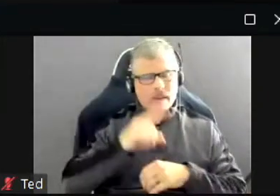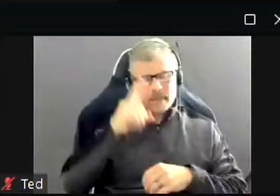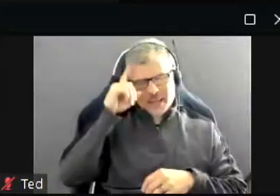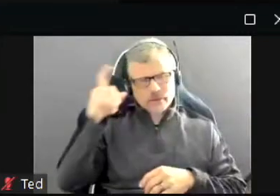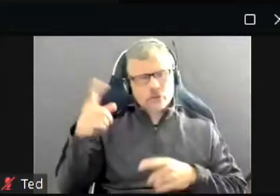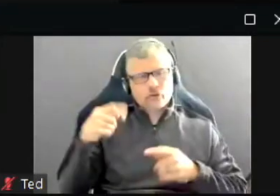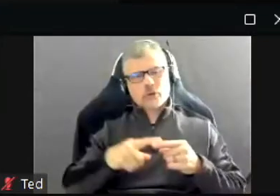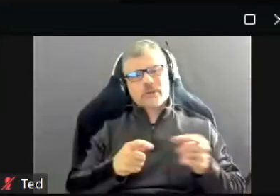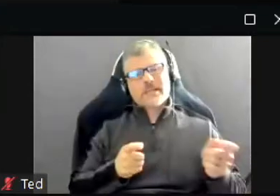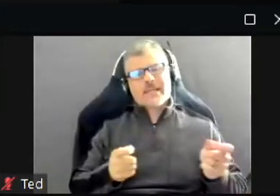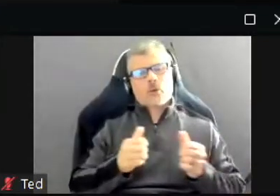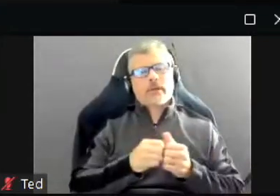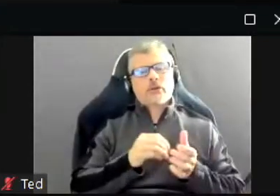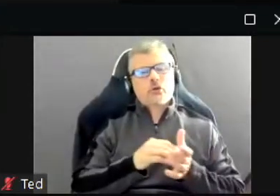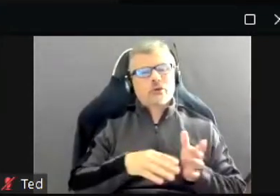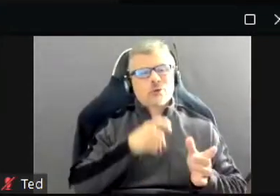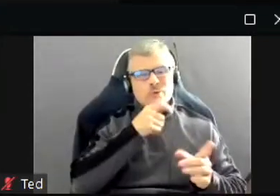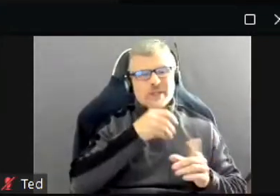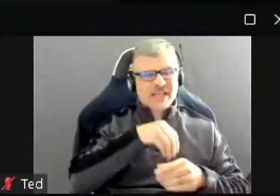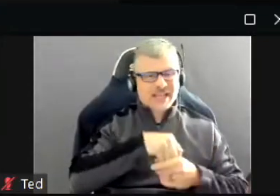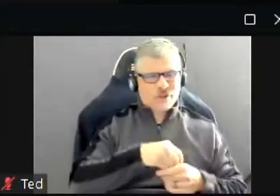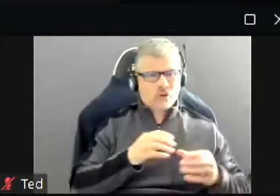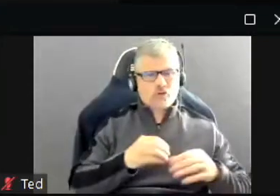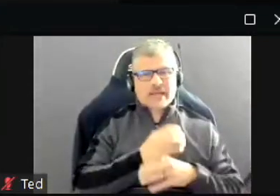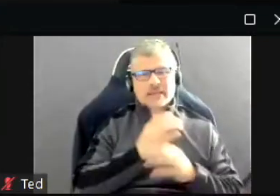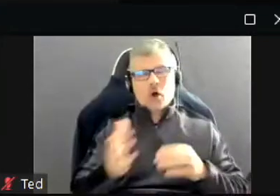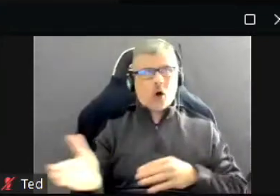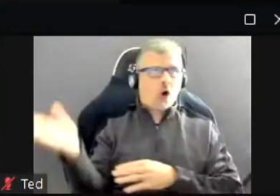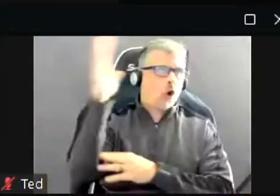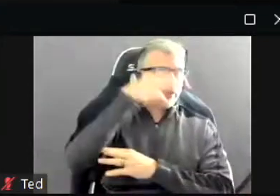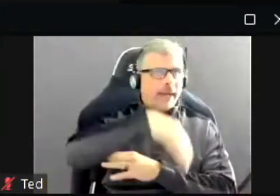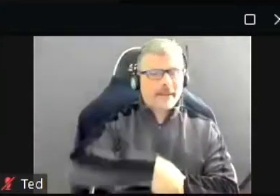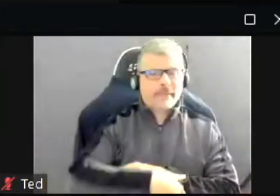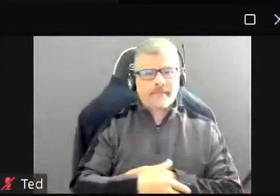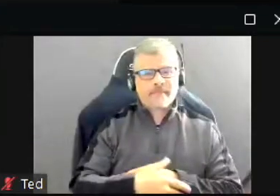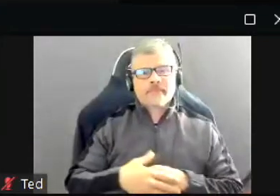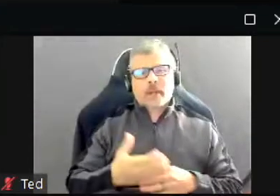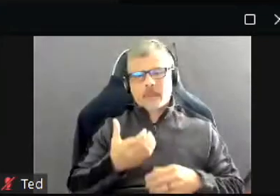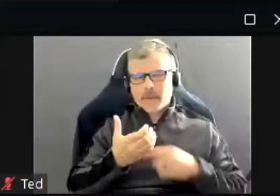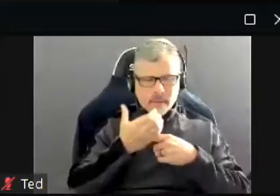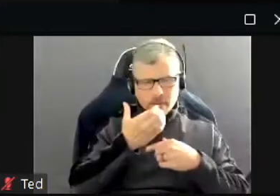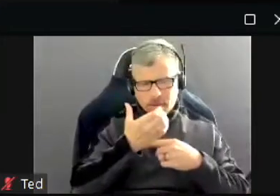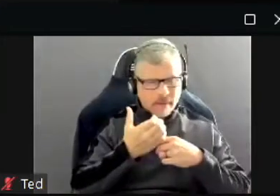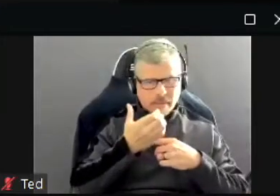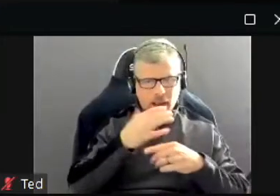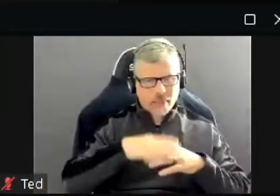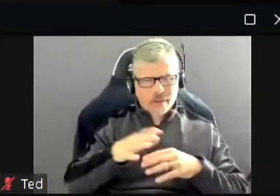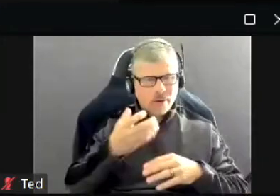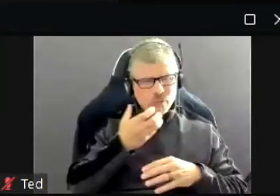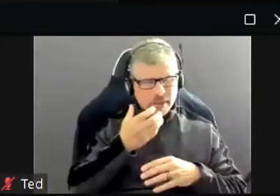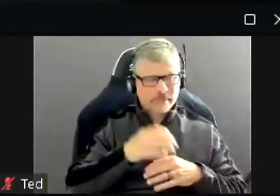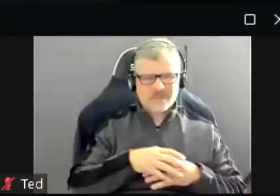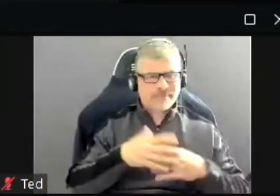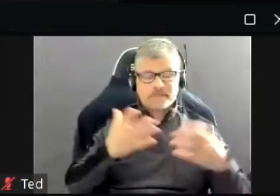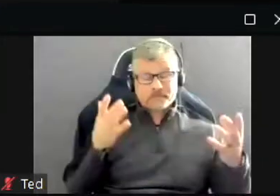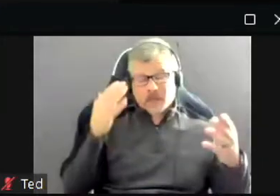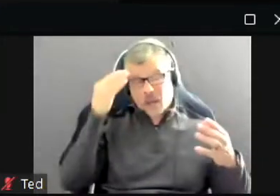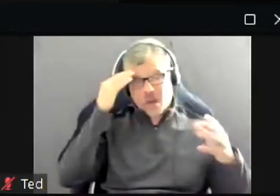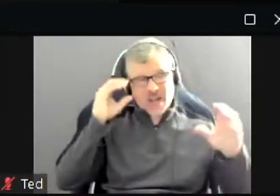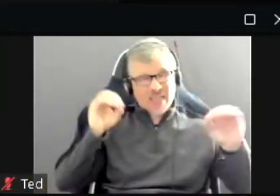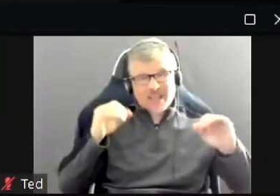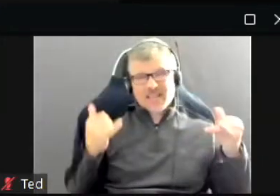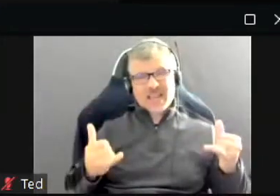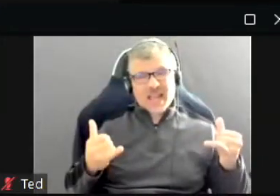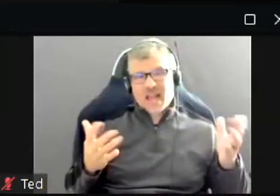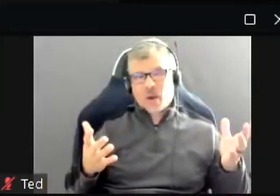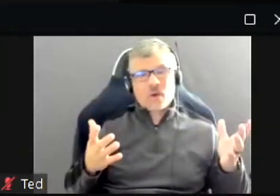the students in crisis all day. Literally all day their walkies are going off. So I know there's not that anyone can do right now because we need